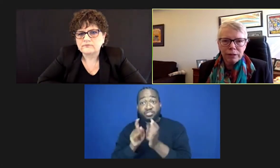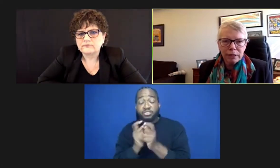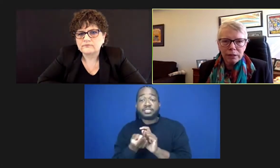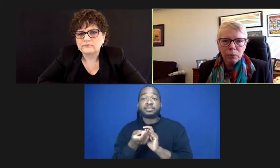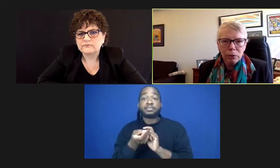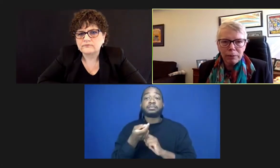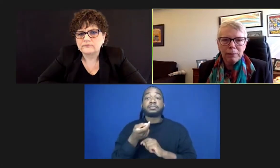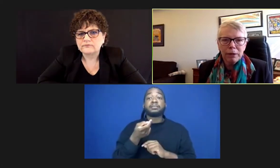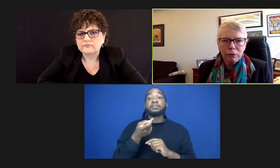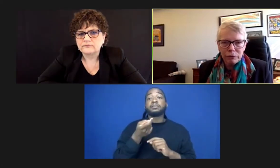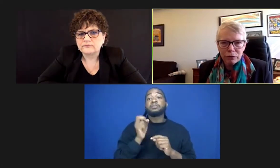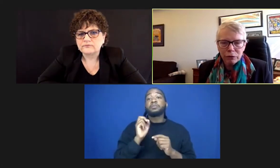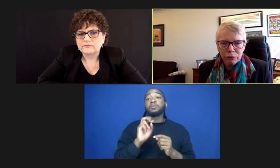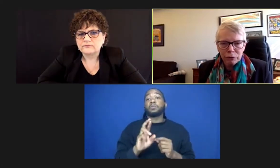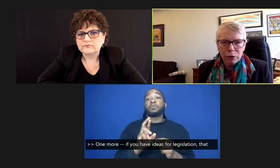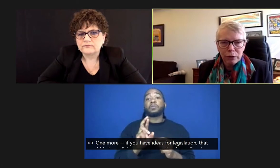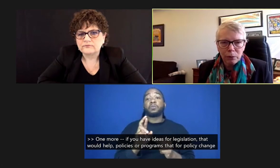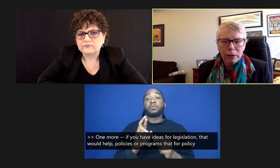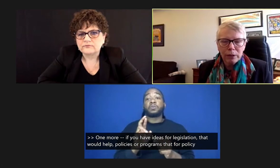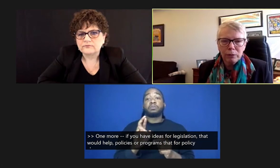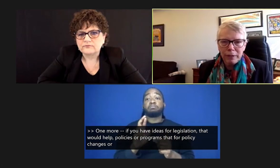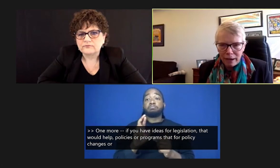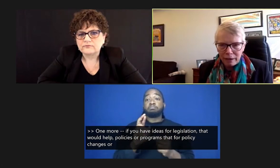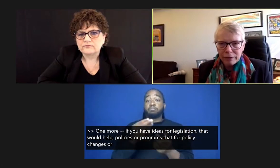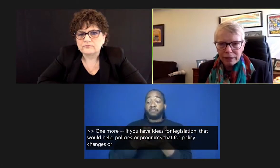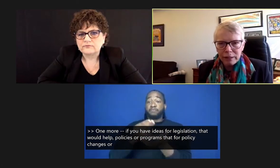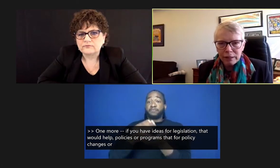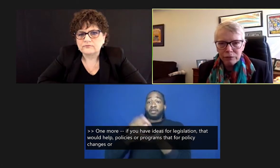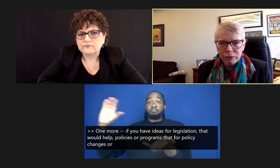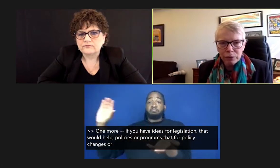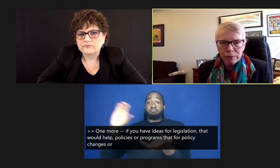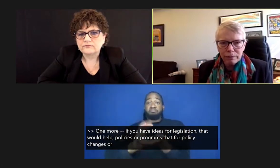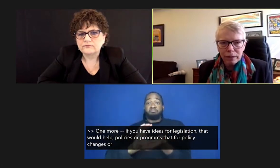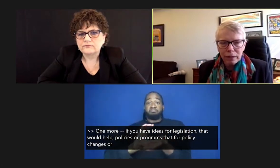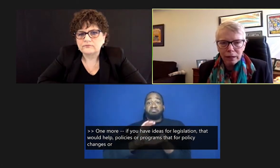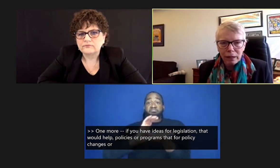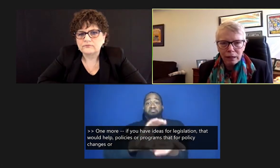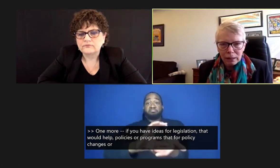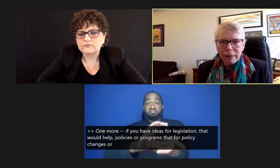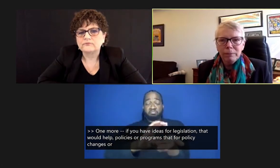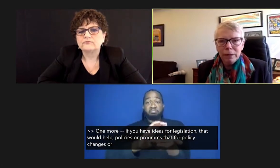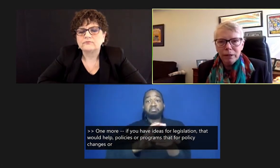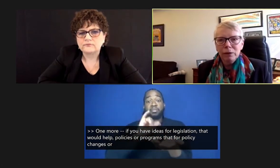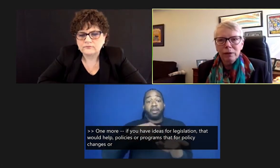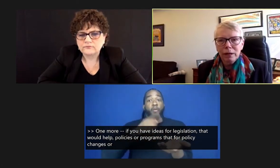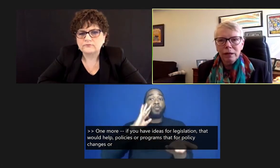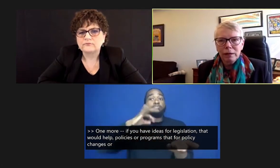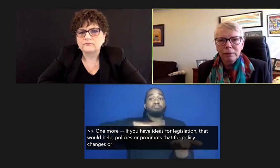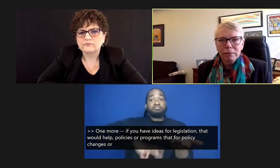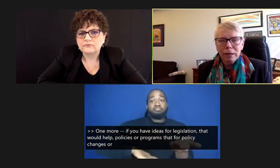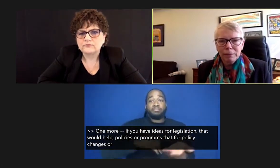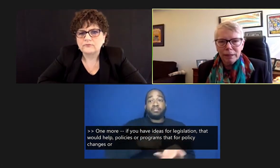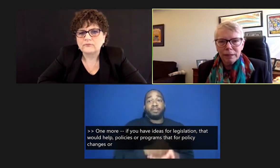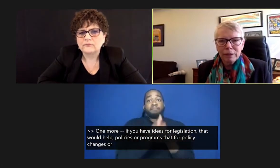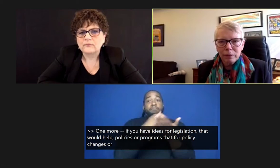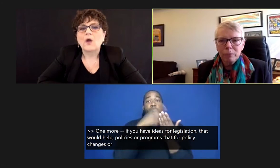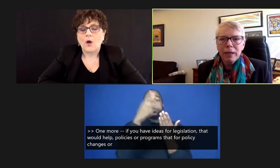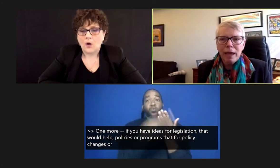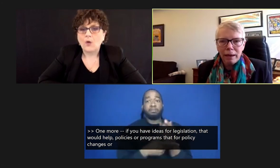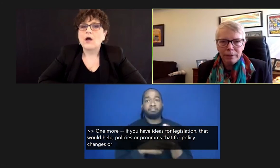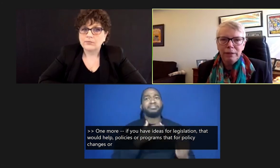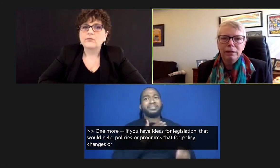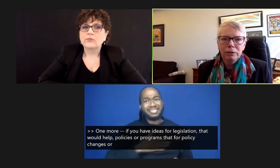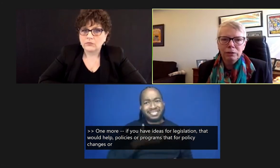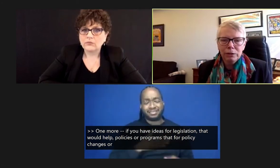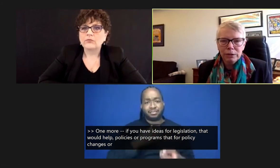that funding would be beneficial for, that we could be advocating for, let me know, because I would